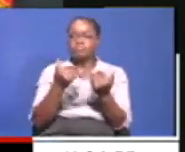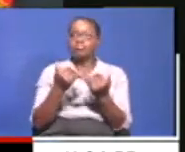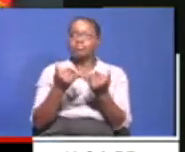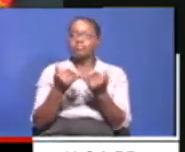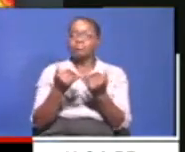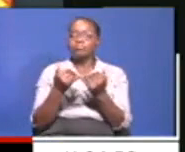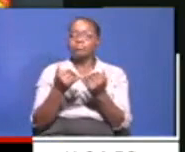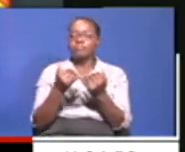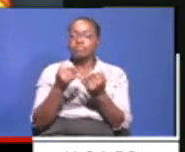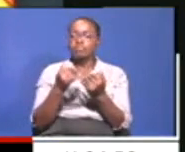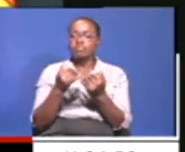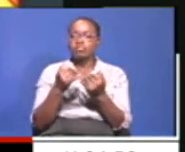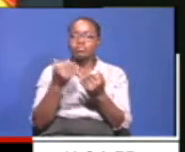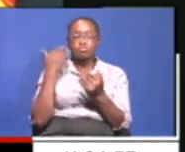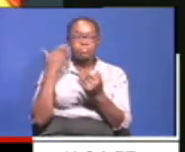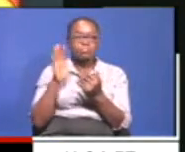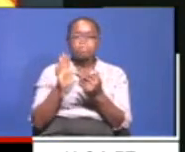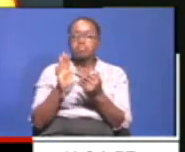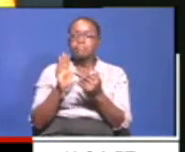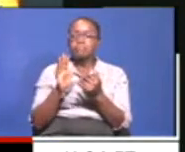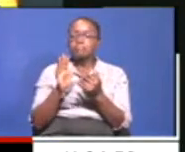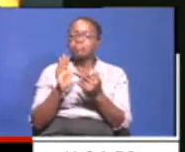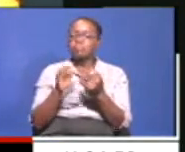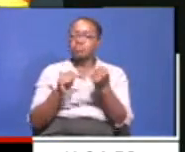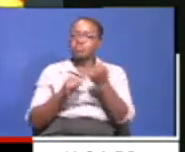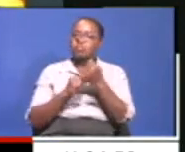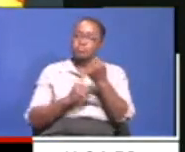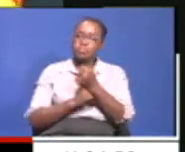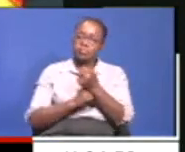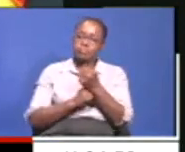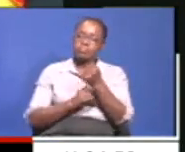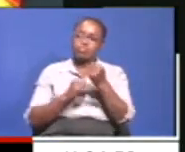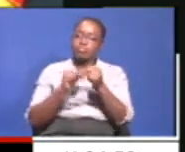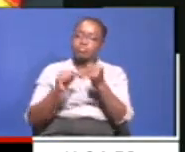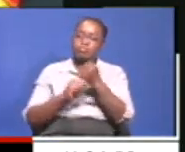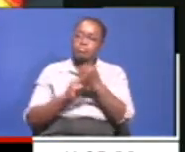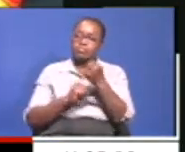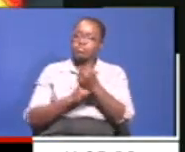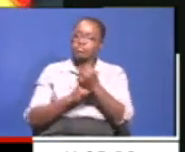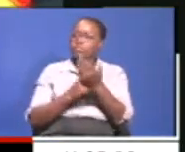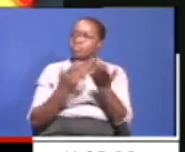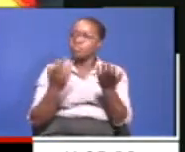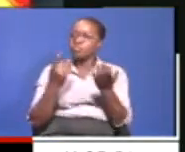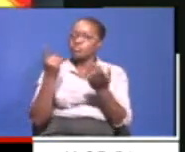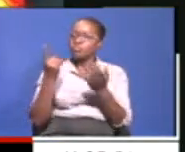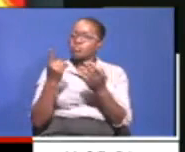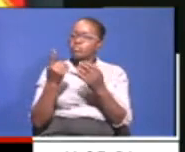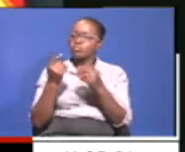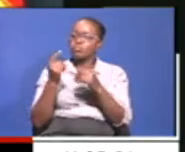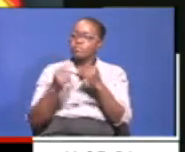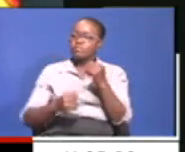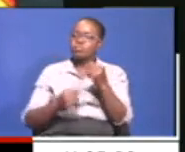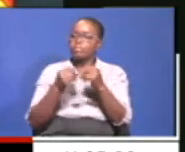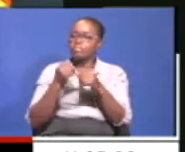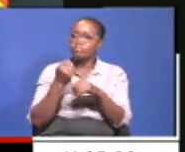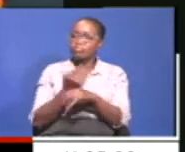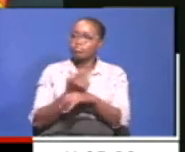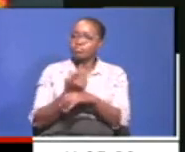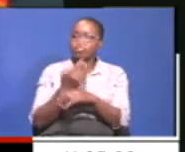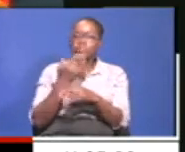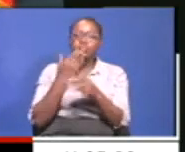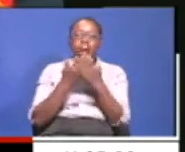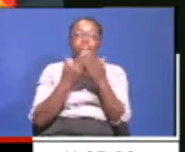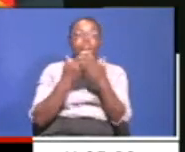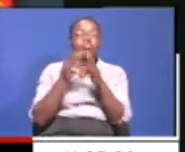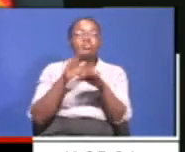have sponsorship, we don't have support, but we believe the last minute one that will come on board, we'll appreciate. We call